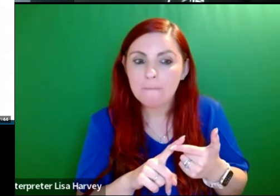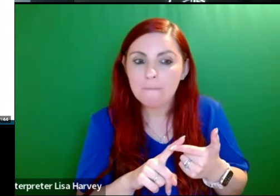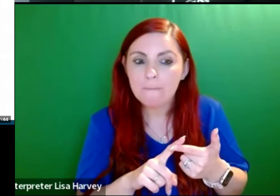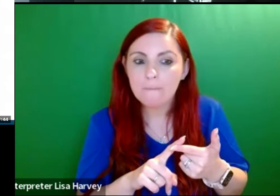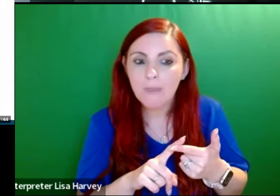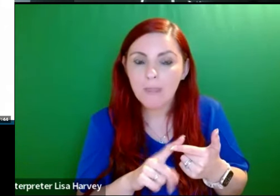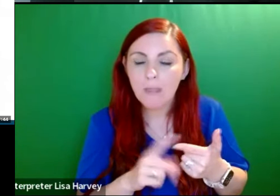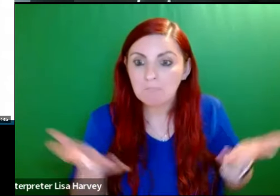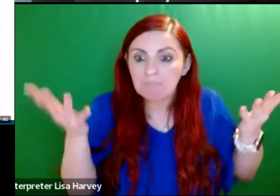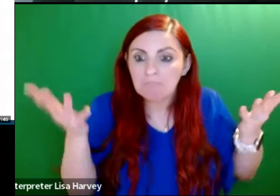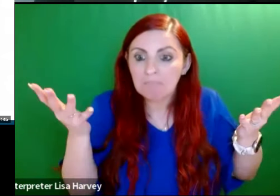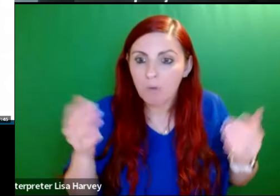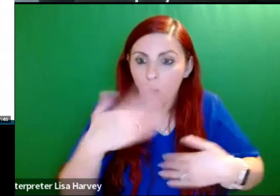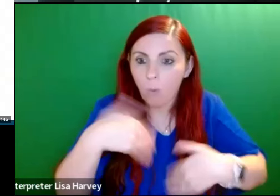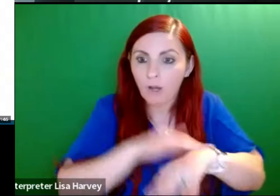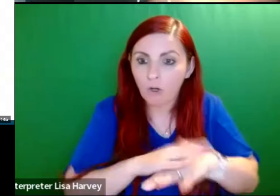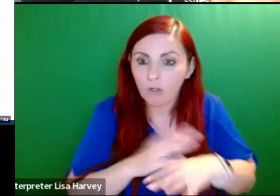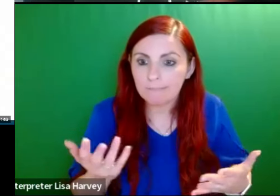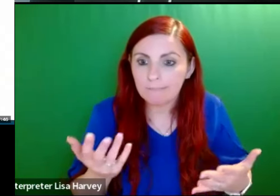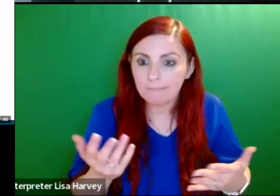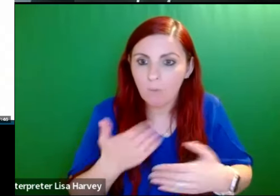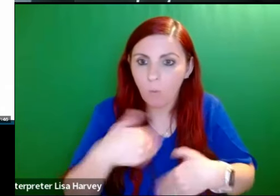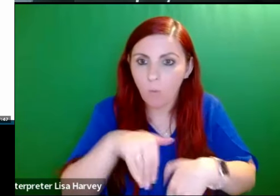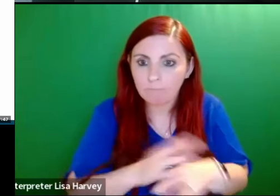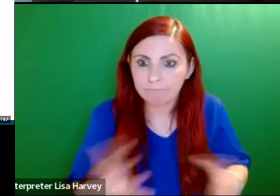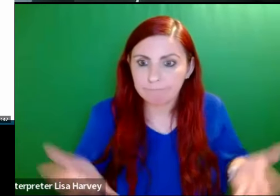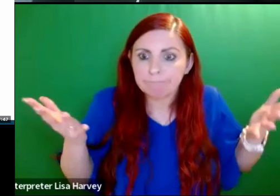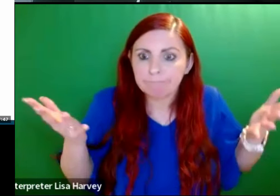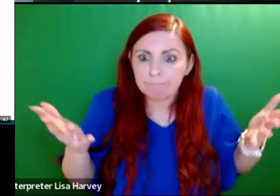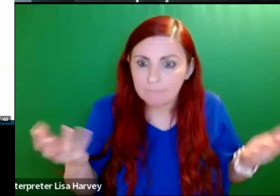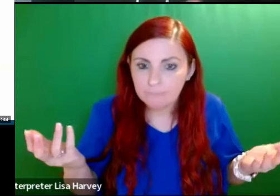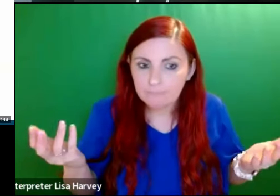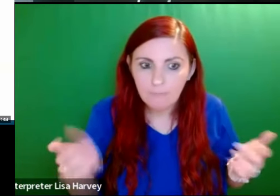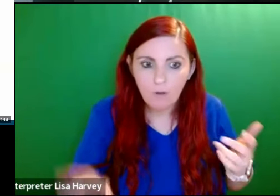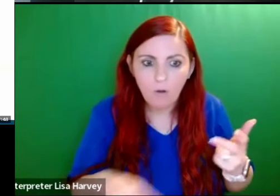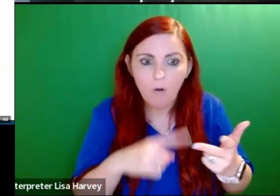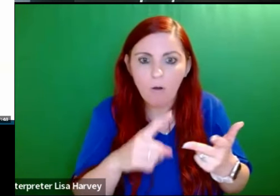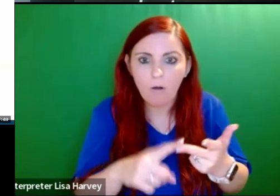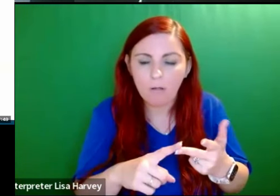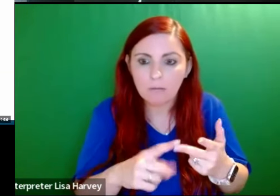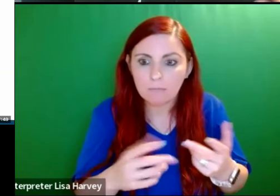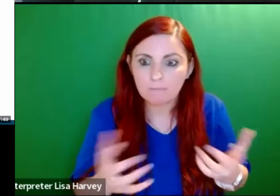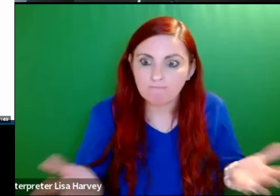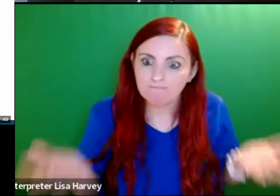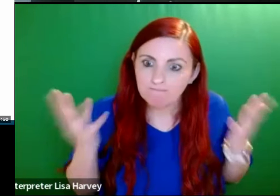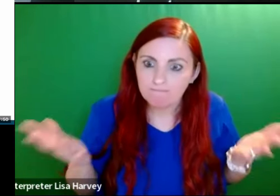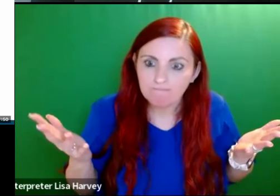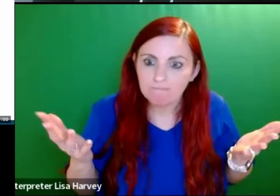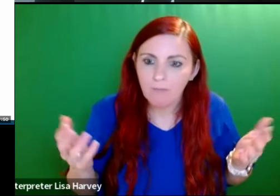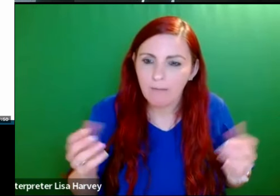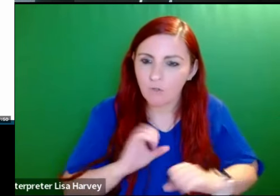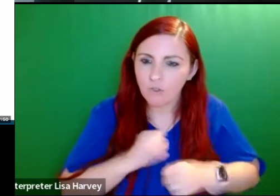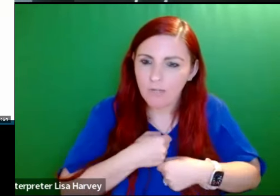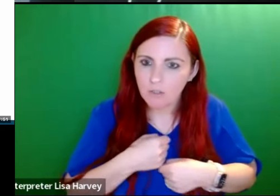So for example, instead of using the sign for where, hands up where, or hands up in frustration, being